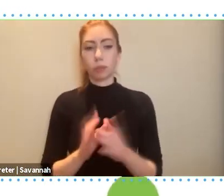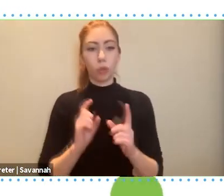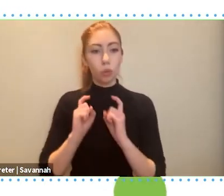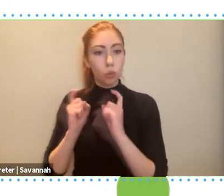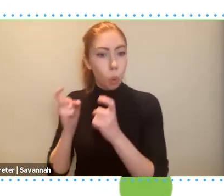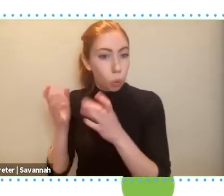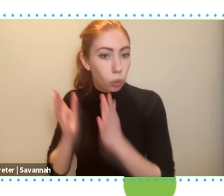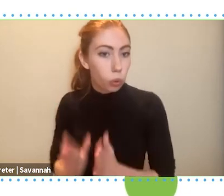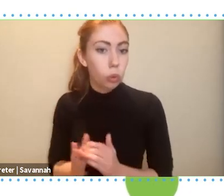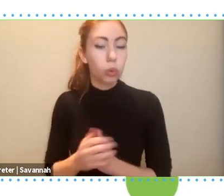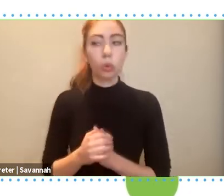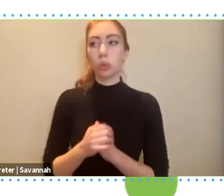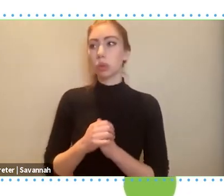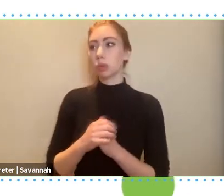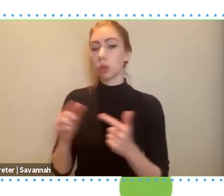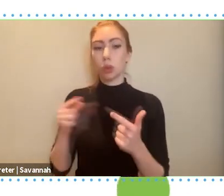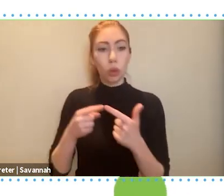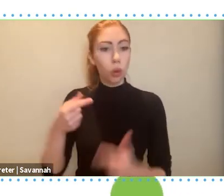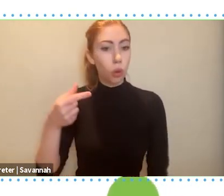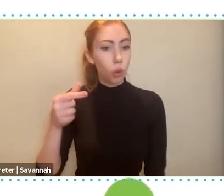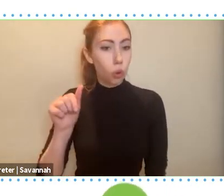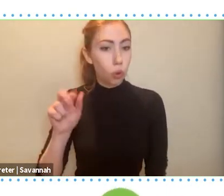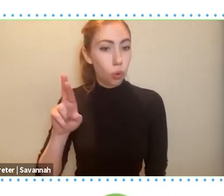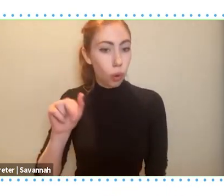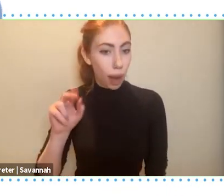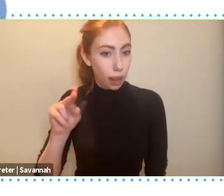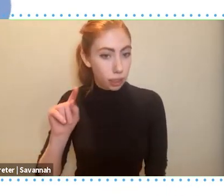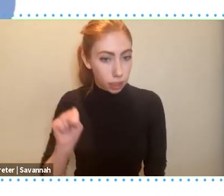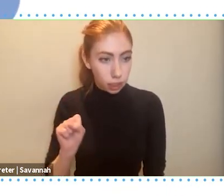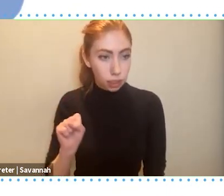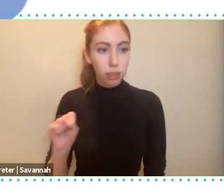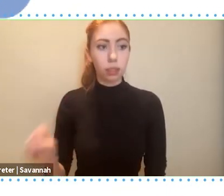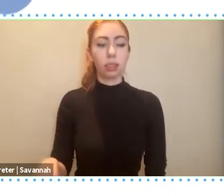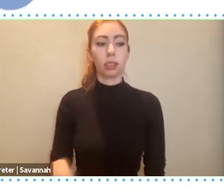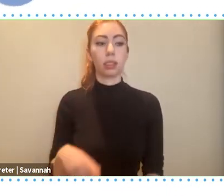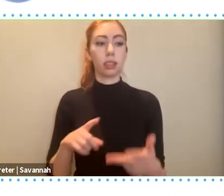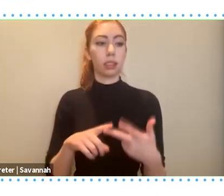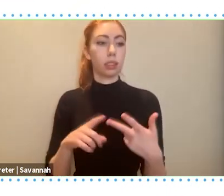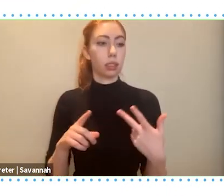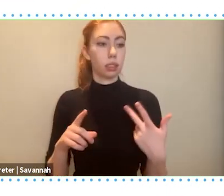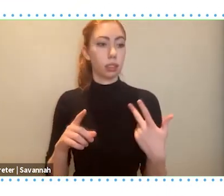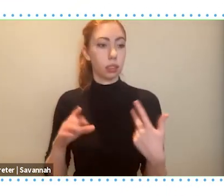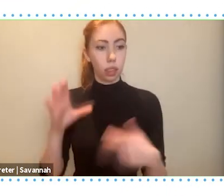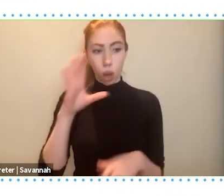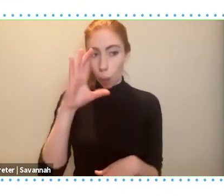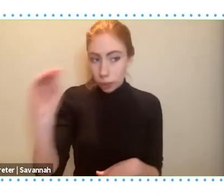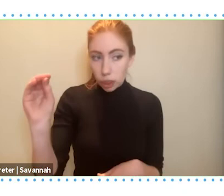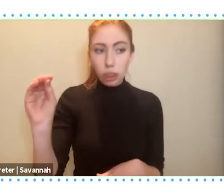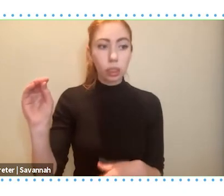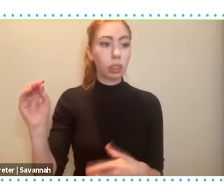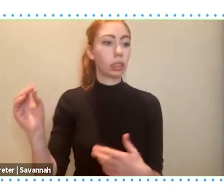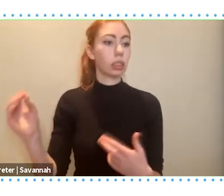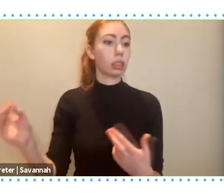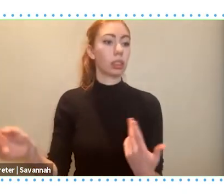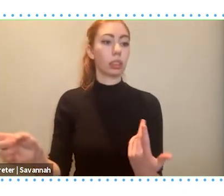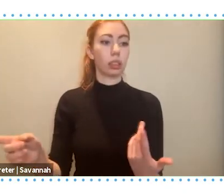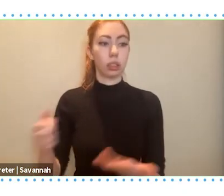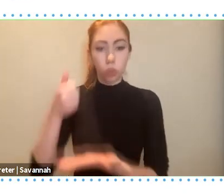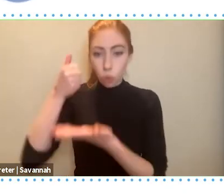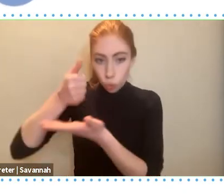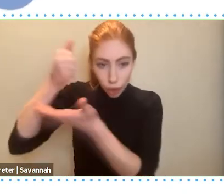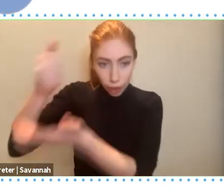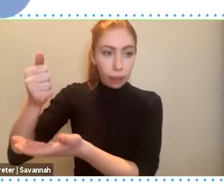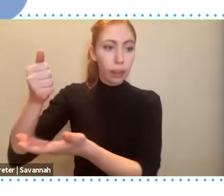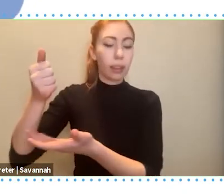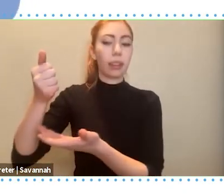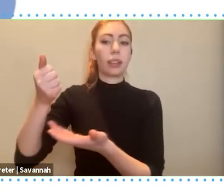corporate sponsorships. All of those have different expectations, different exclusions, and it can be very difficult to figure out